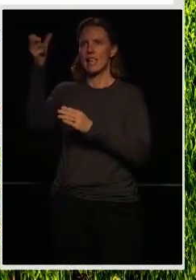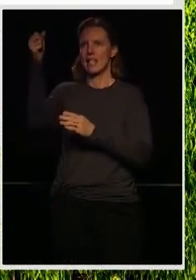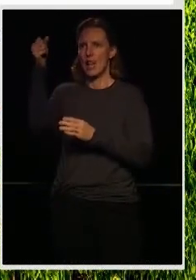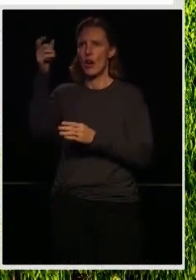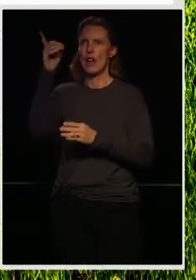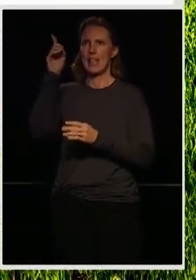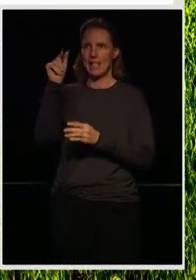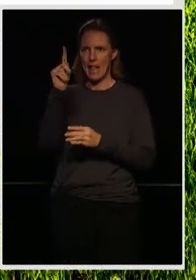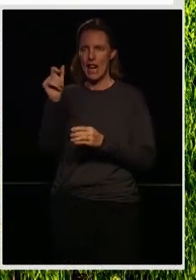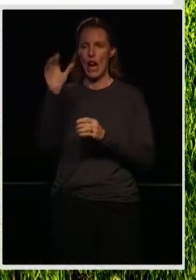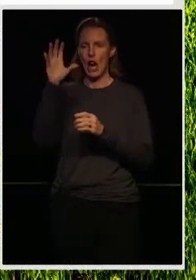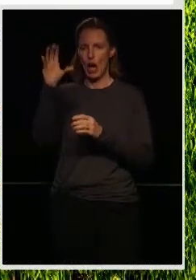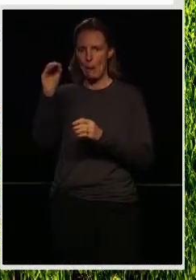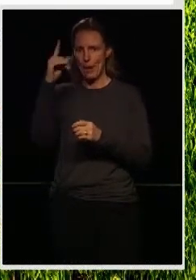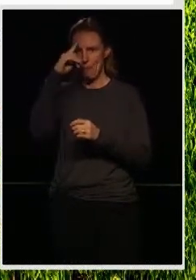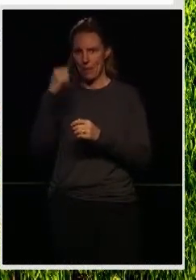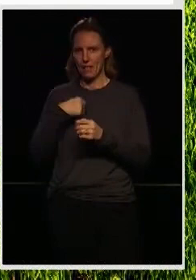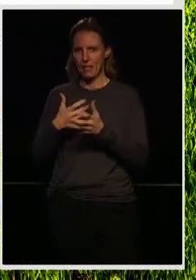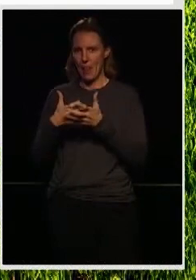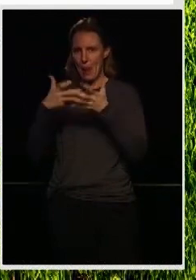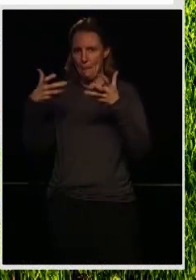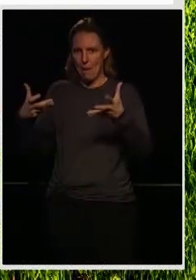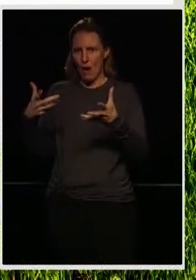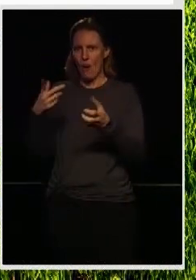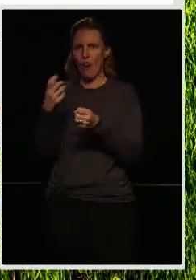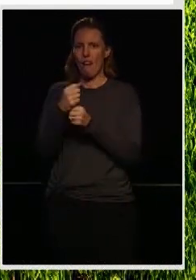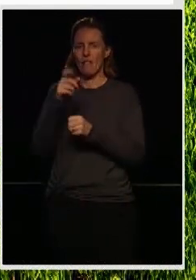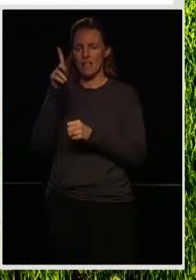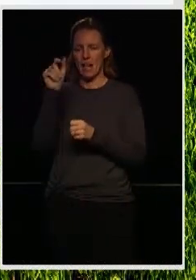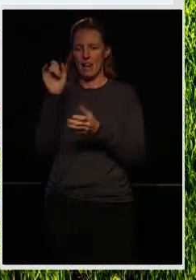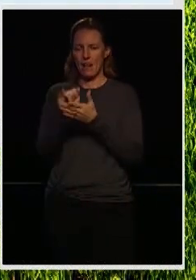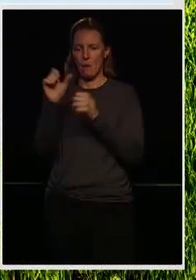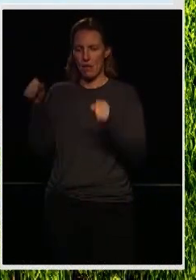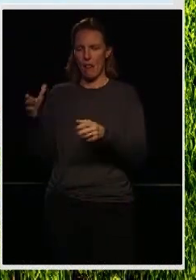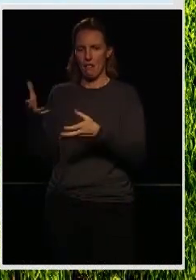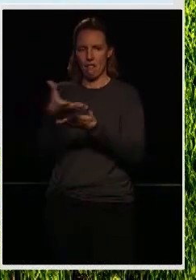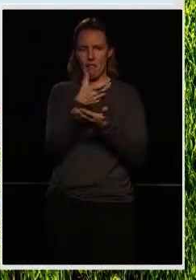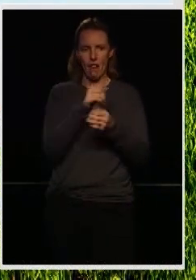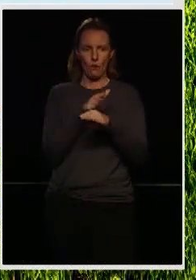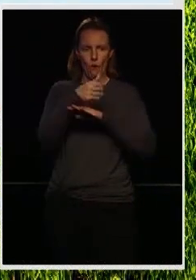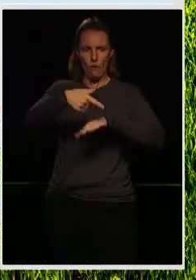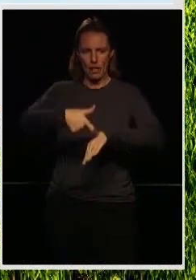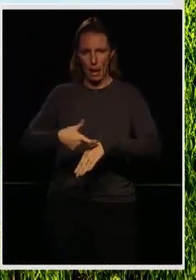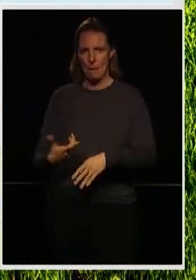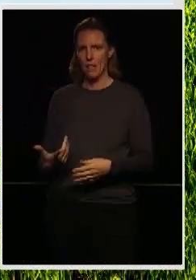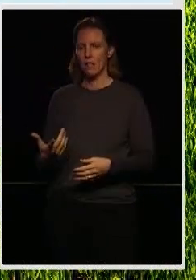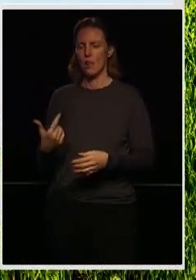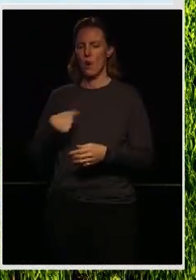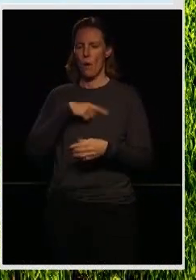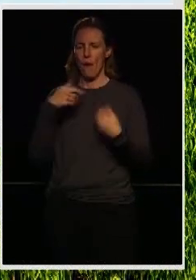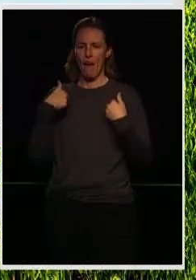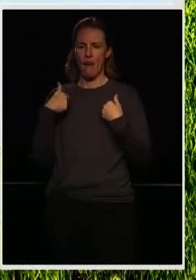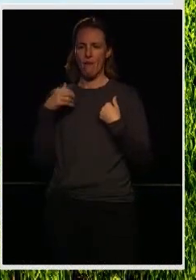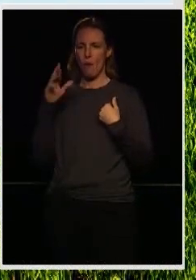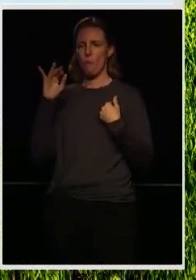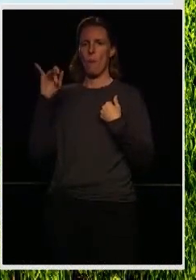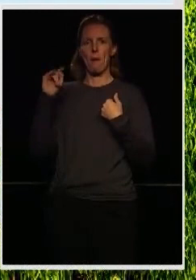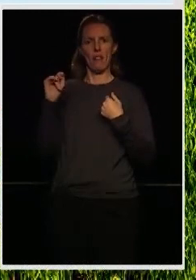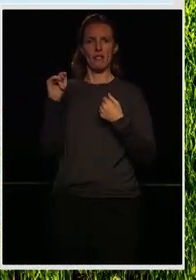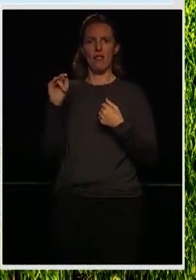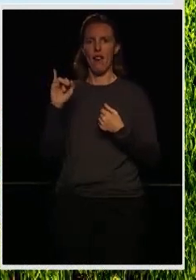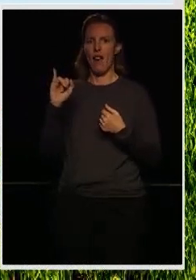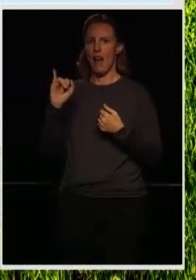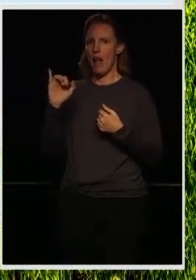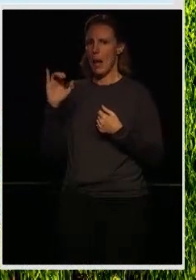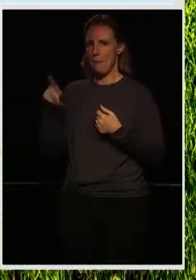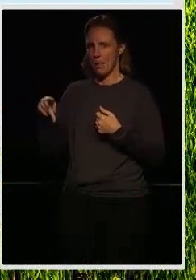data company because of the massive data set that we're able to collect over time. We have robust IP, we have 2